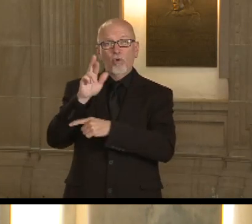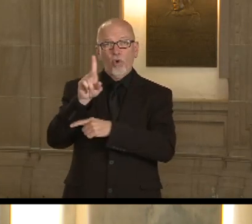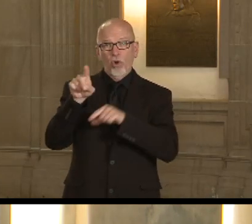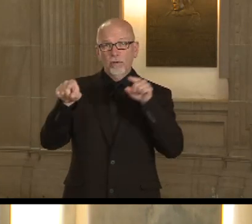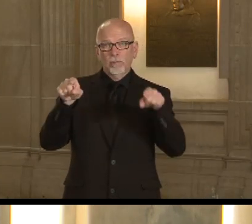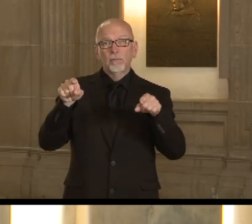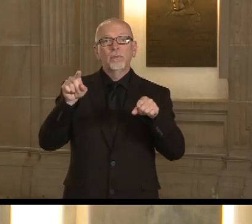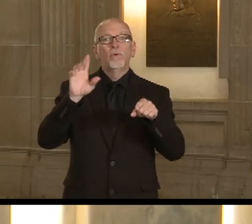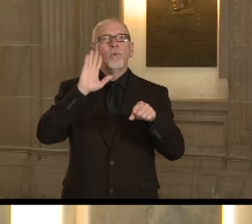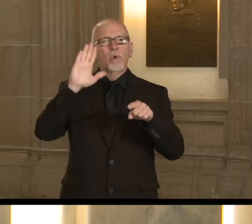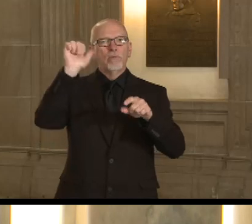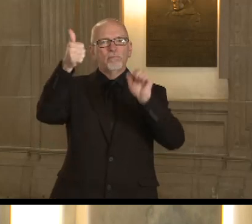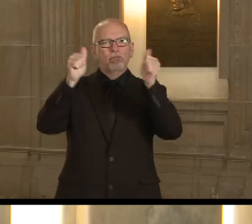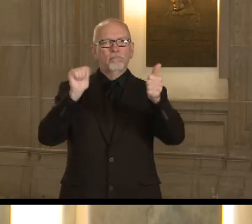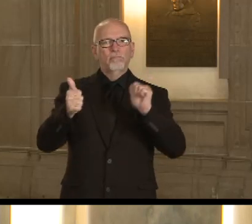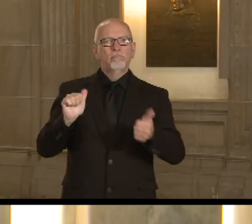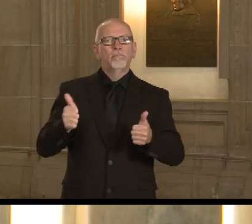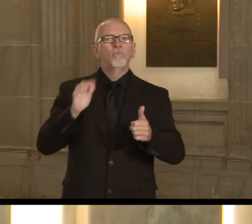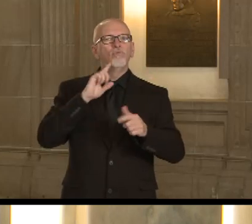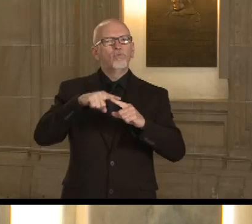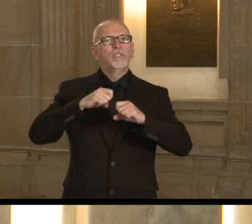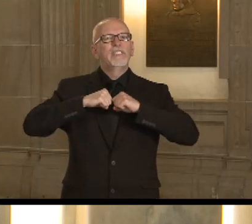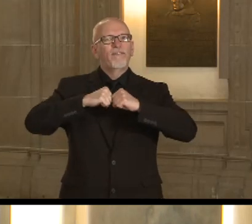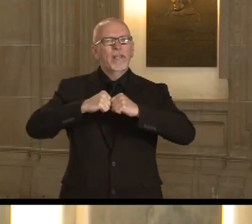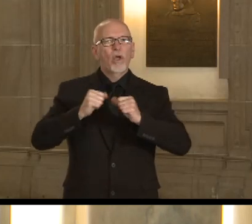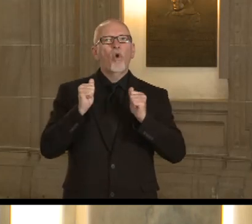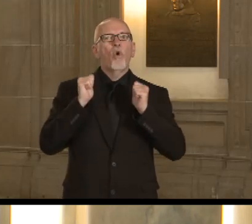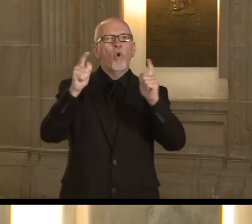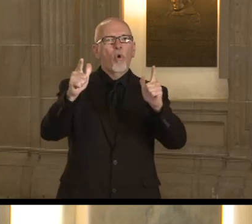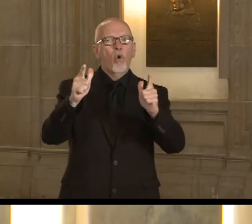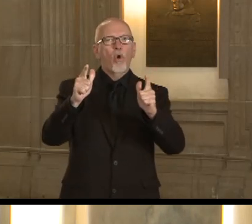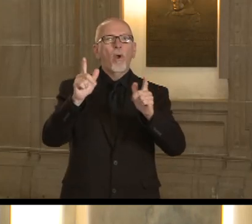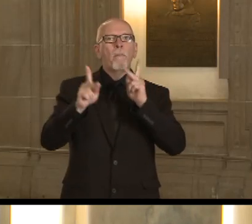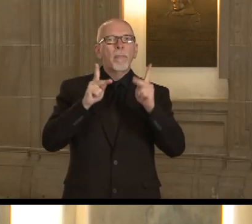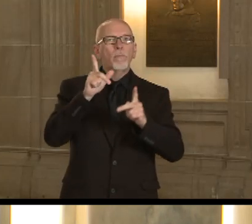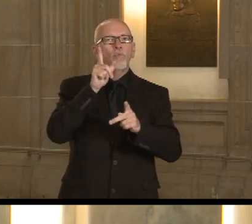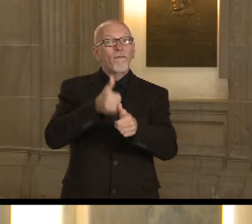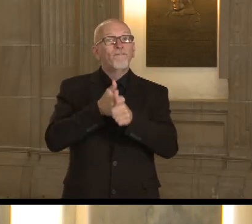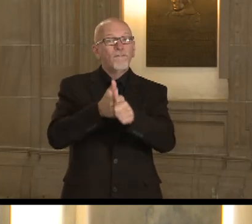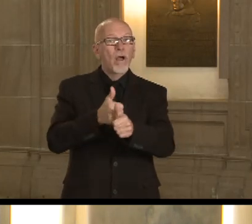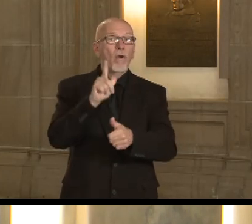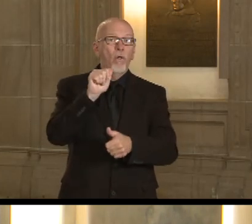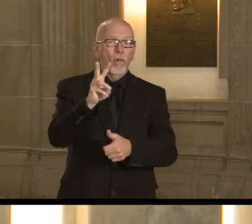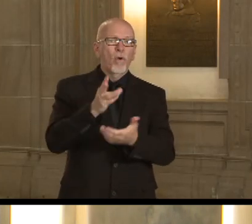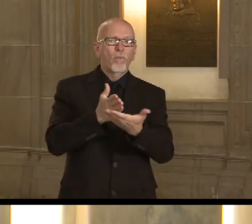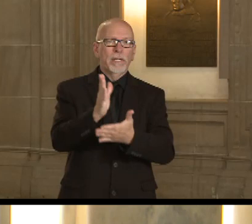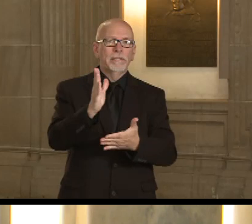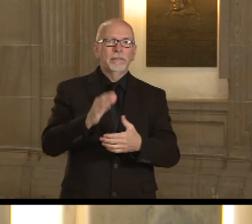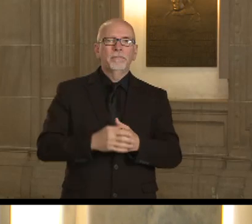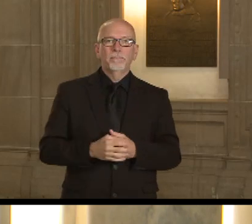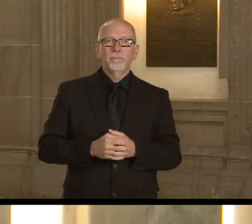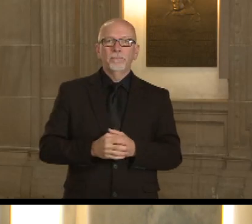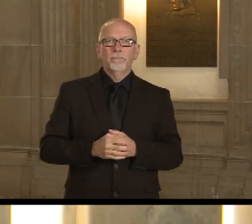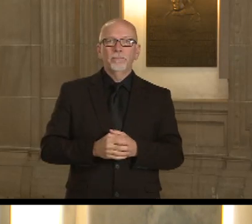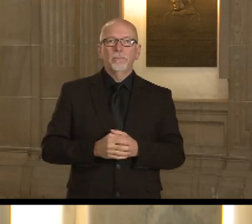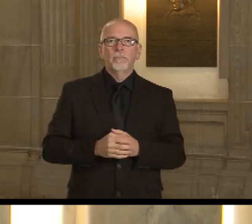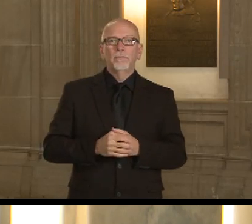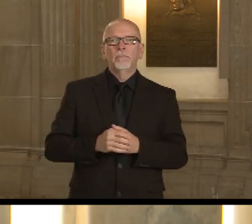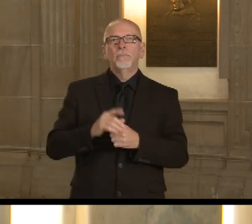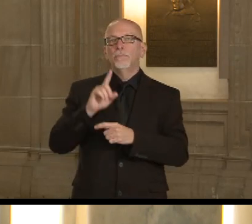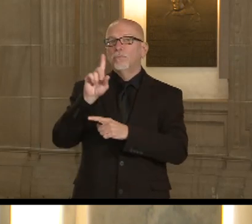will occupy positions that defend all law-abiding citizen rights.